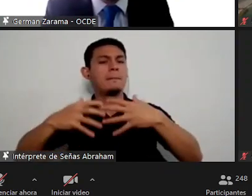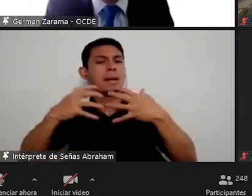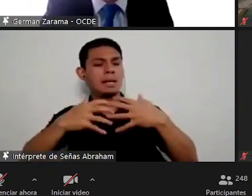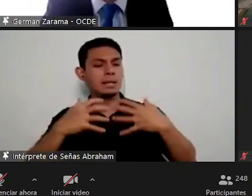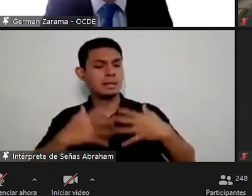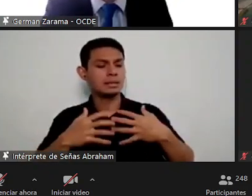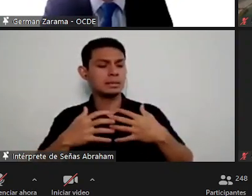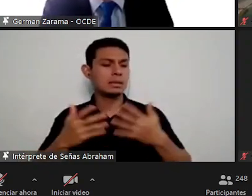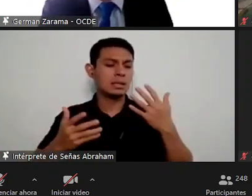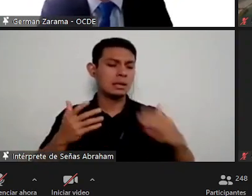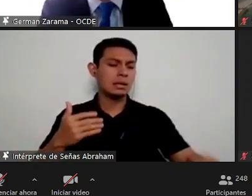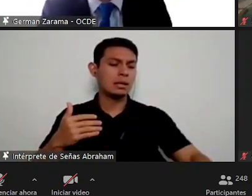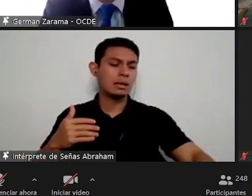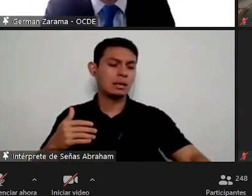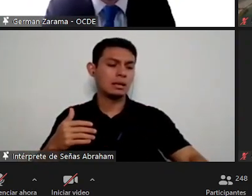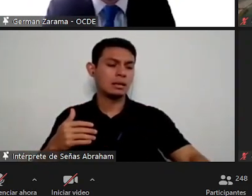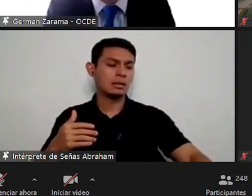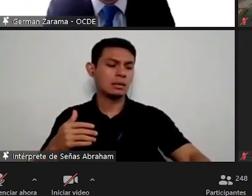businesses